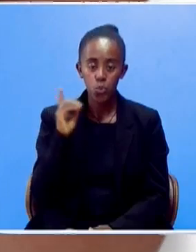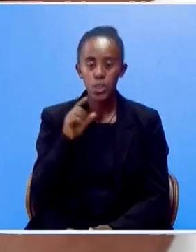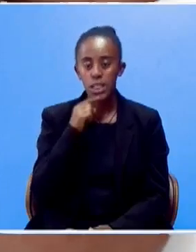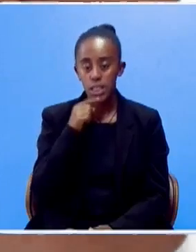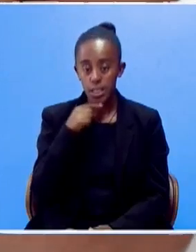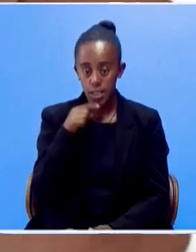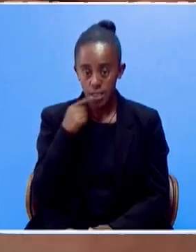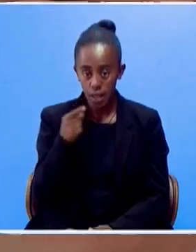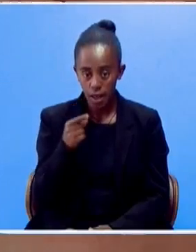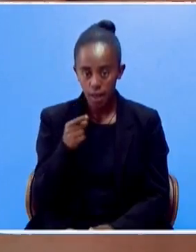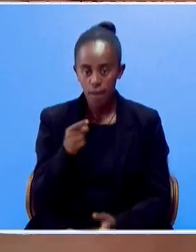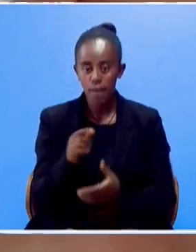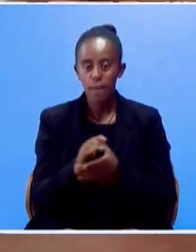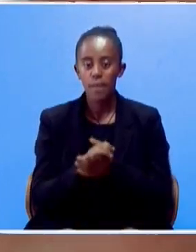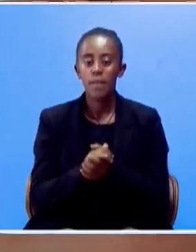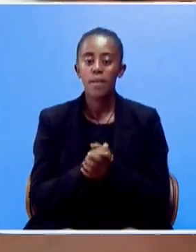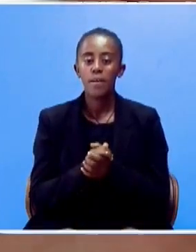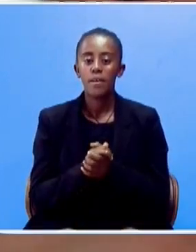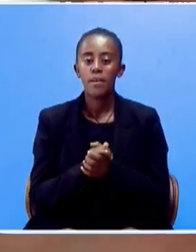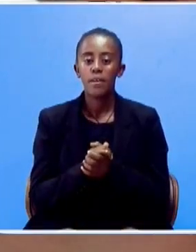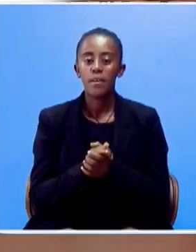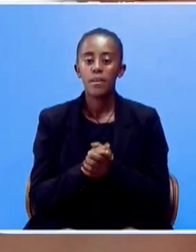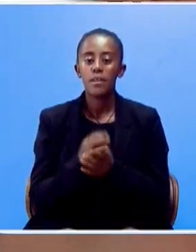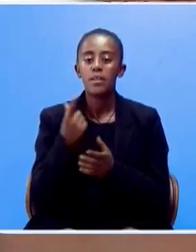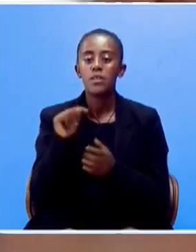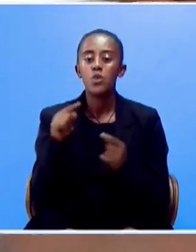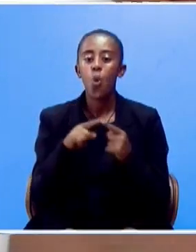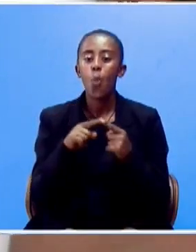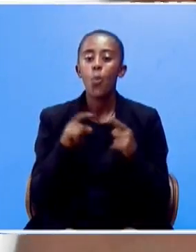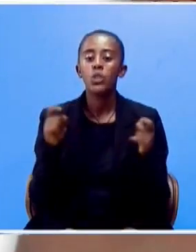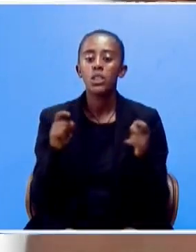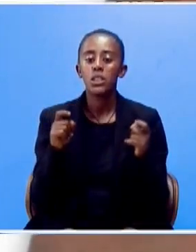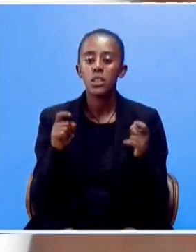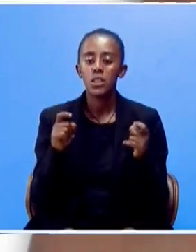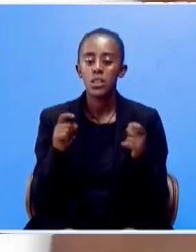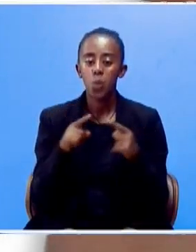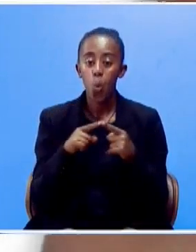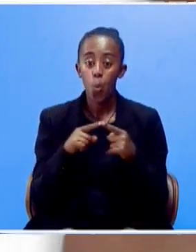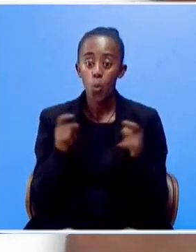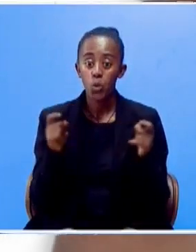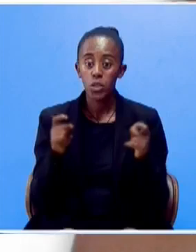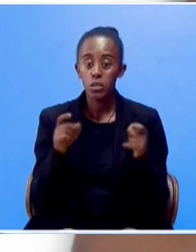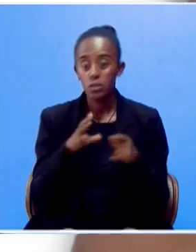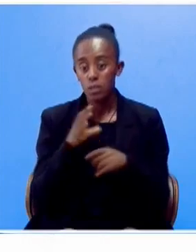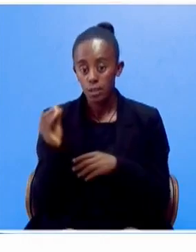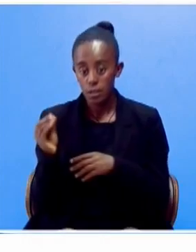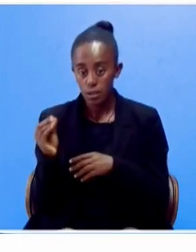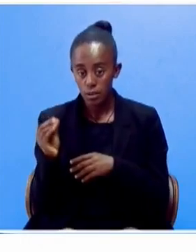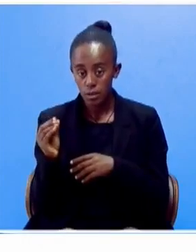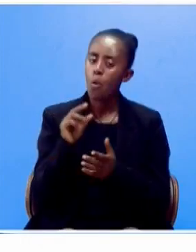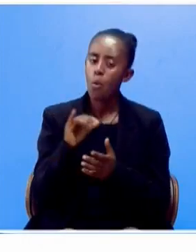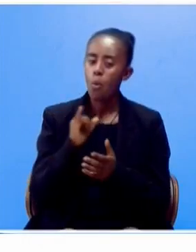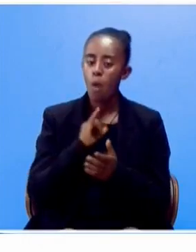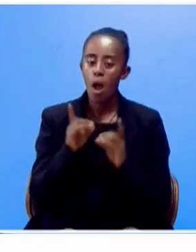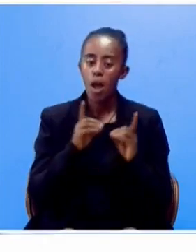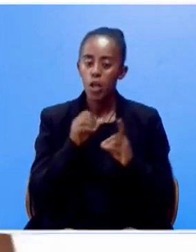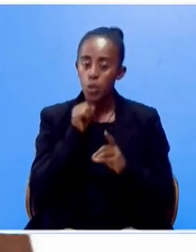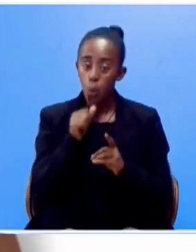say the opposite. And another one,